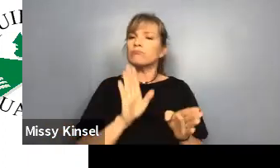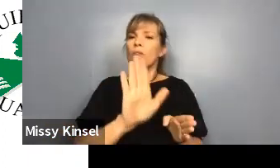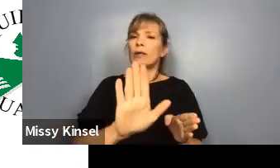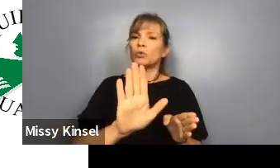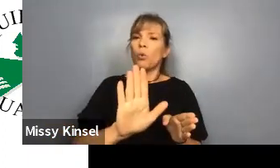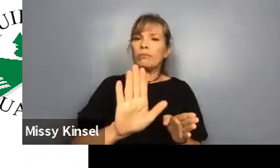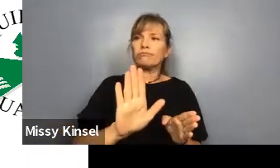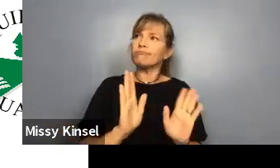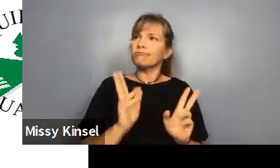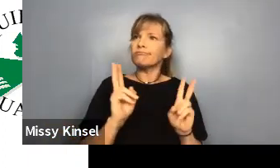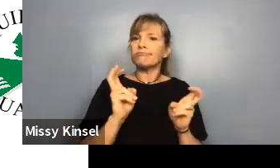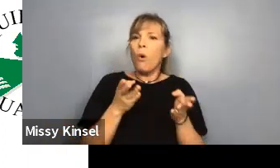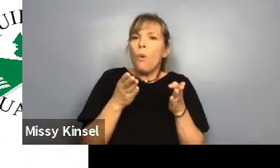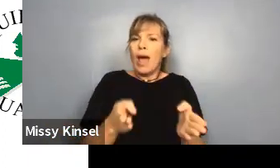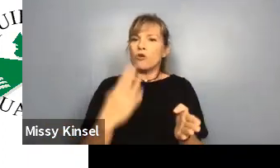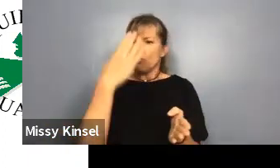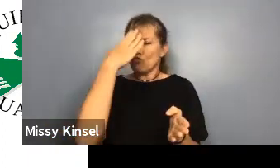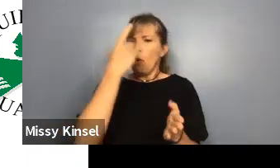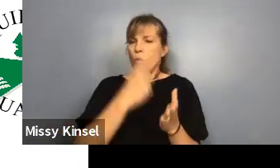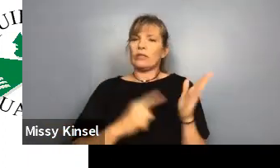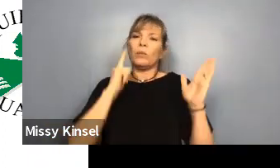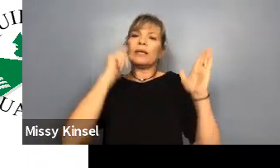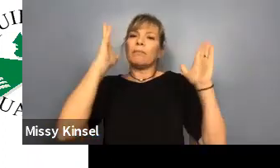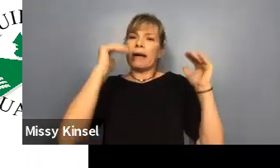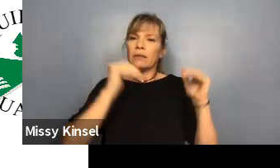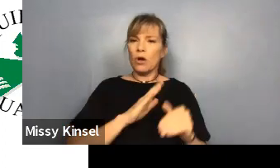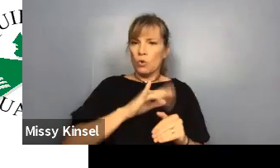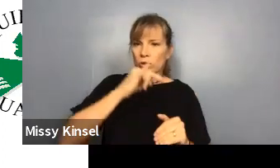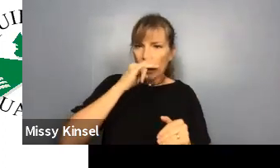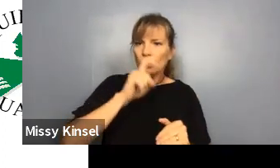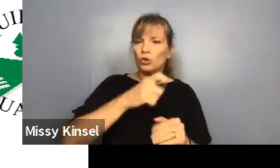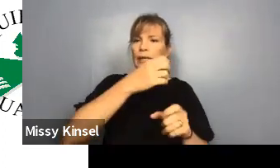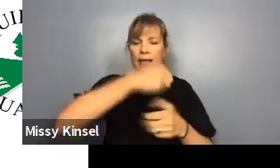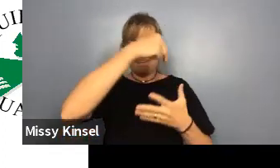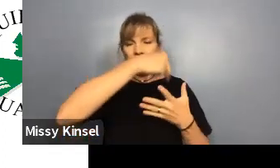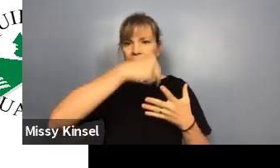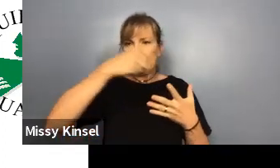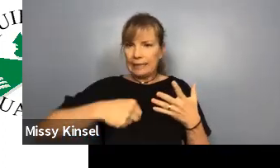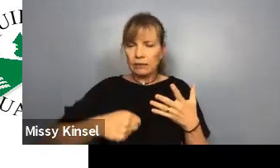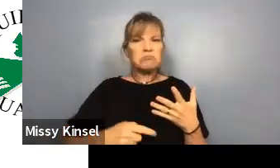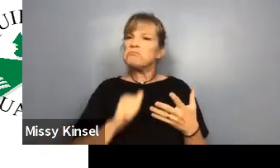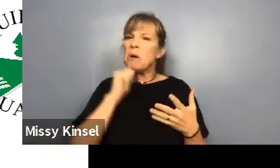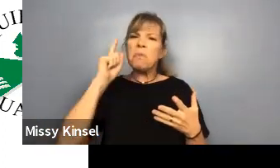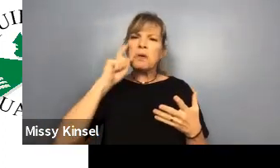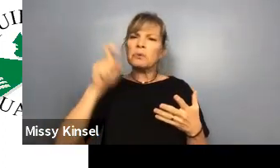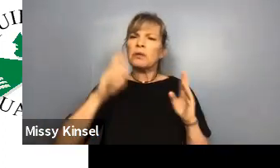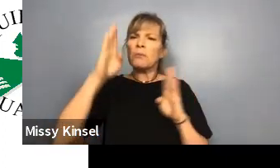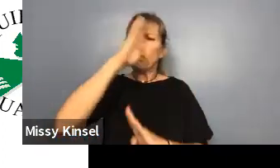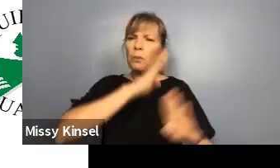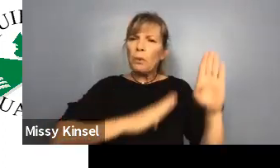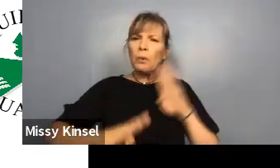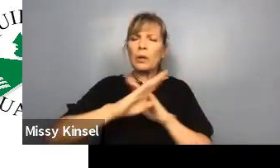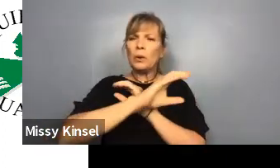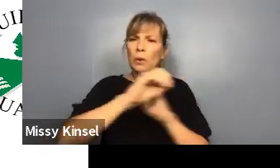of knowing what to expect that your child should be receiving. And so I don't think you need to be worried that you don't have